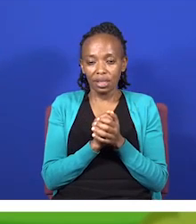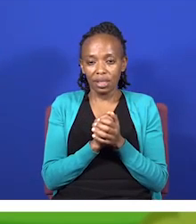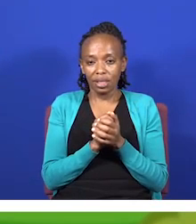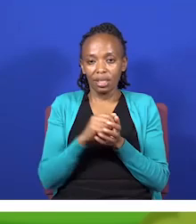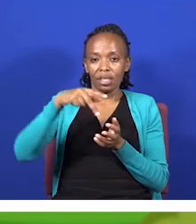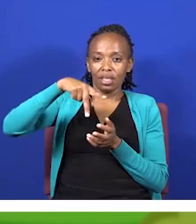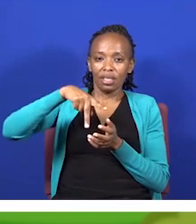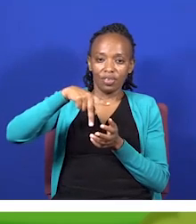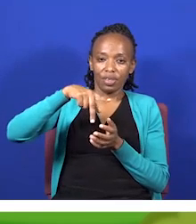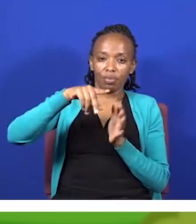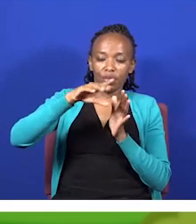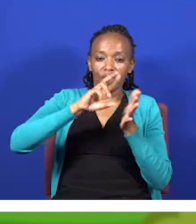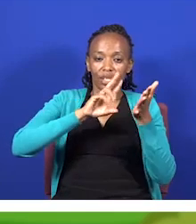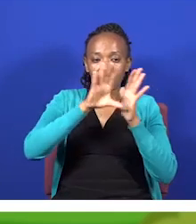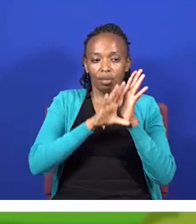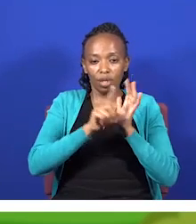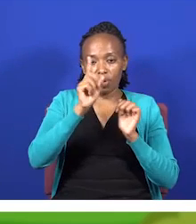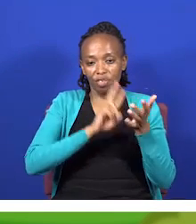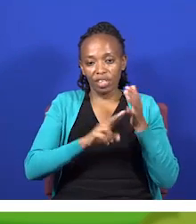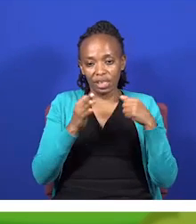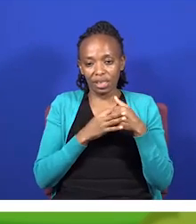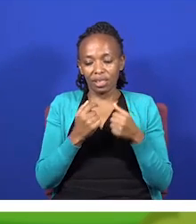8, 1 verse 8 says,